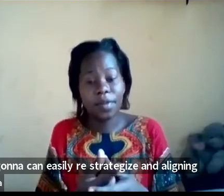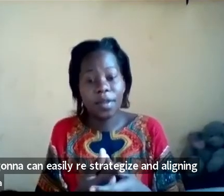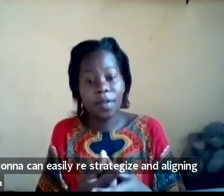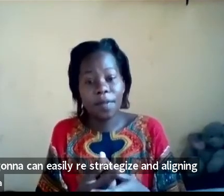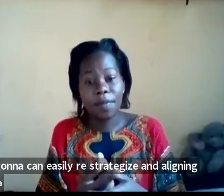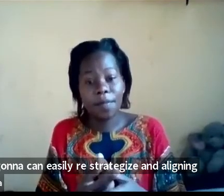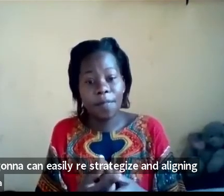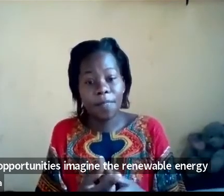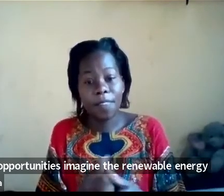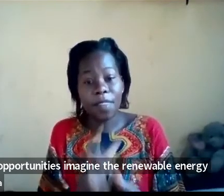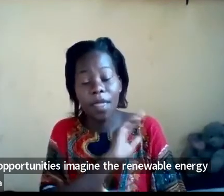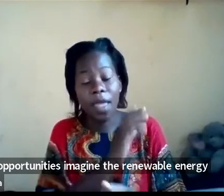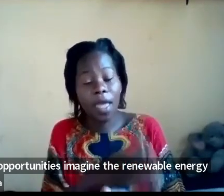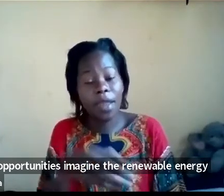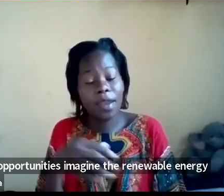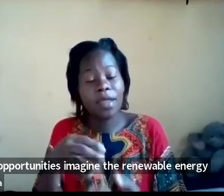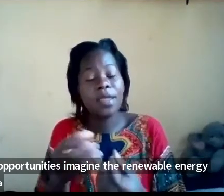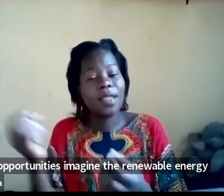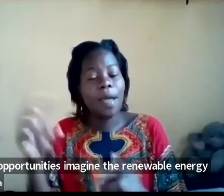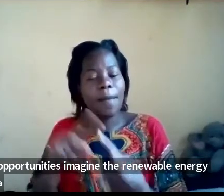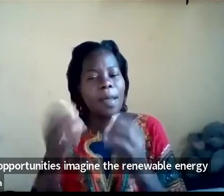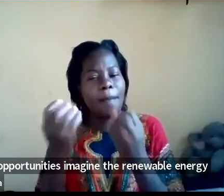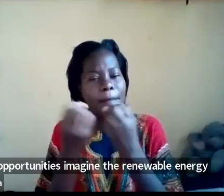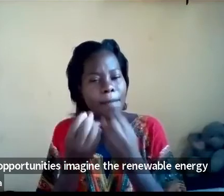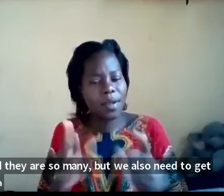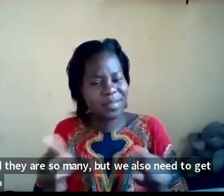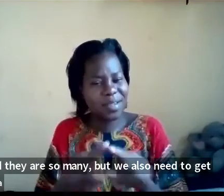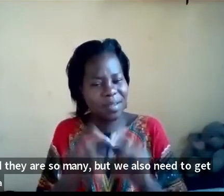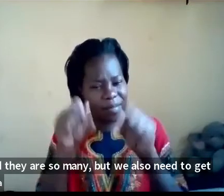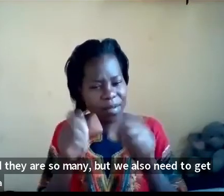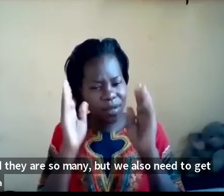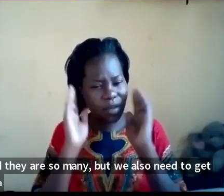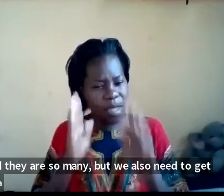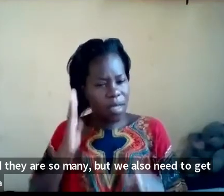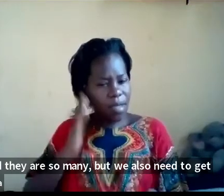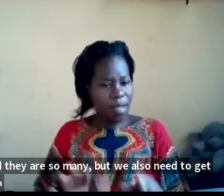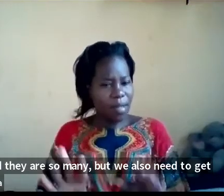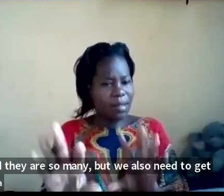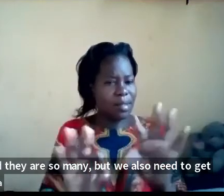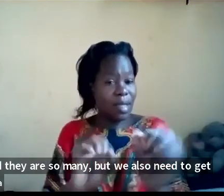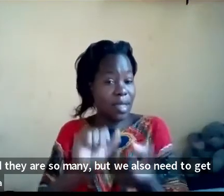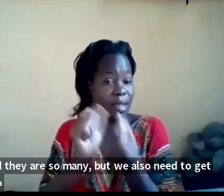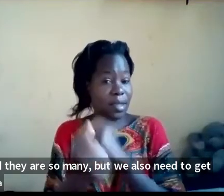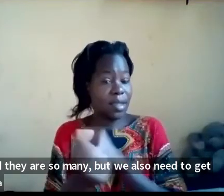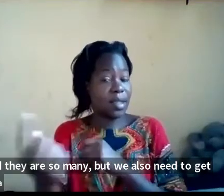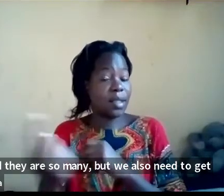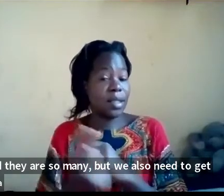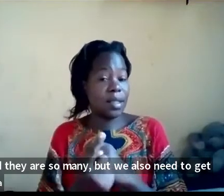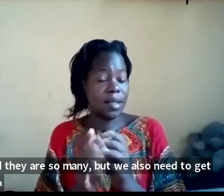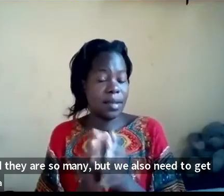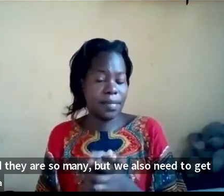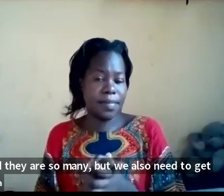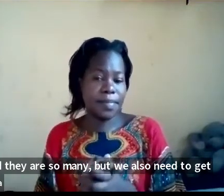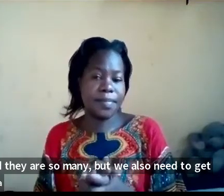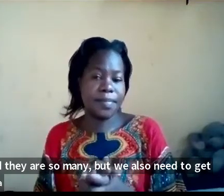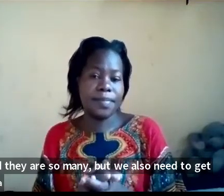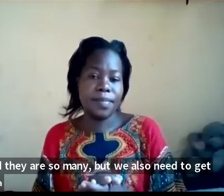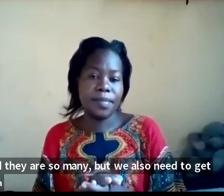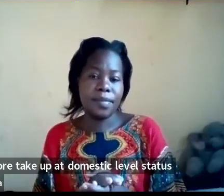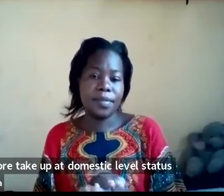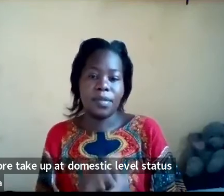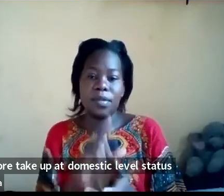many. But we also need to look into the behavior choices and changes we can also, take up at domestic level,